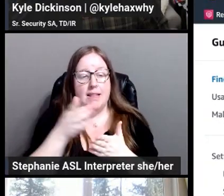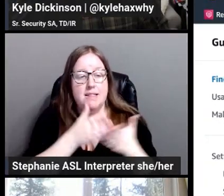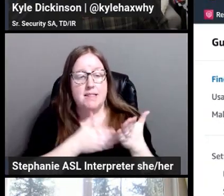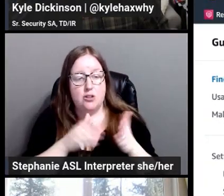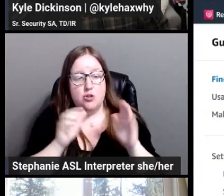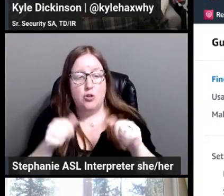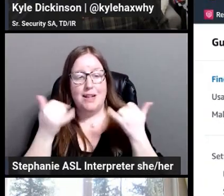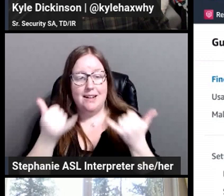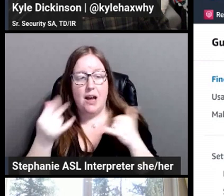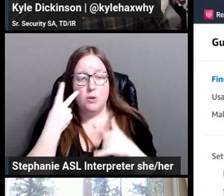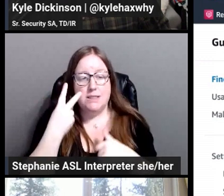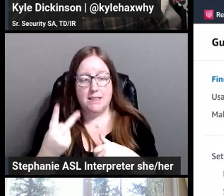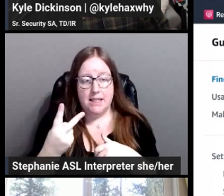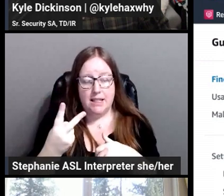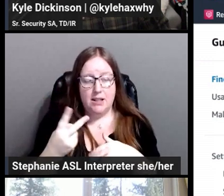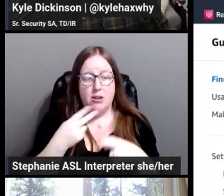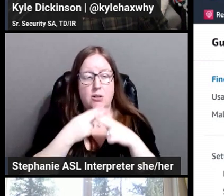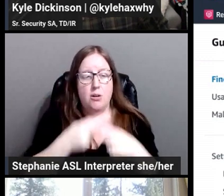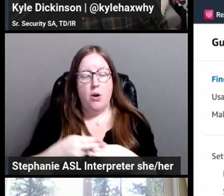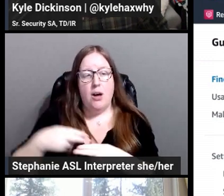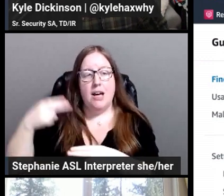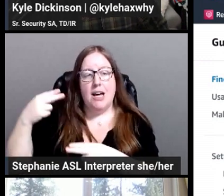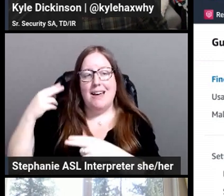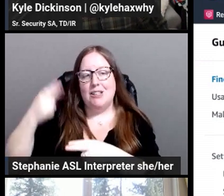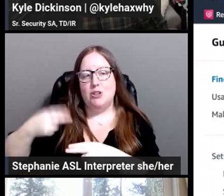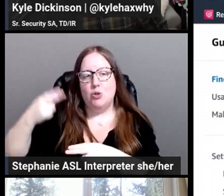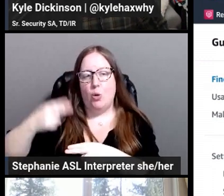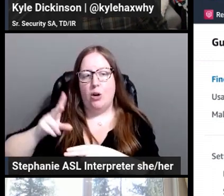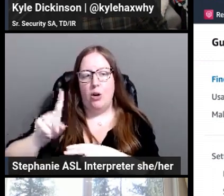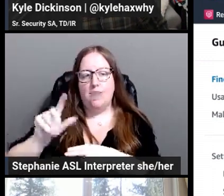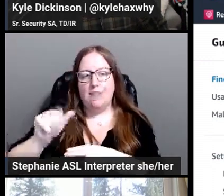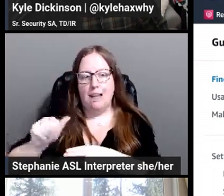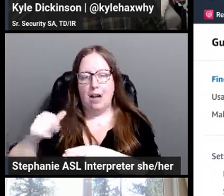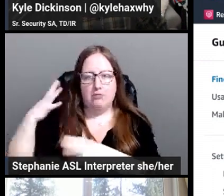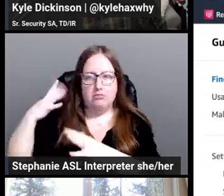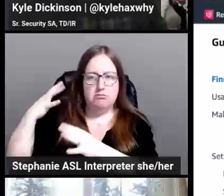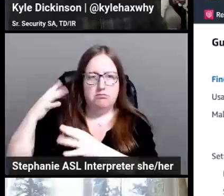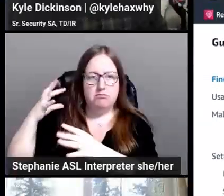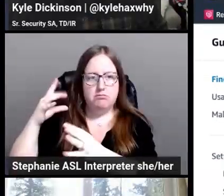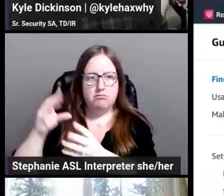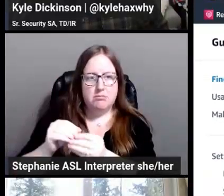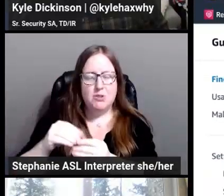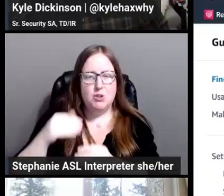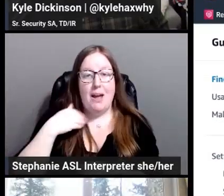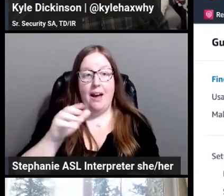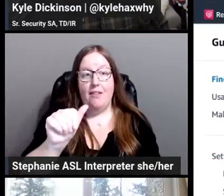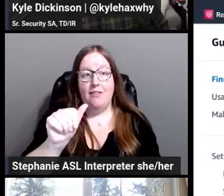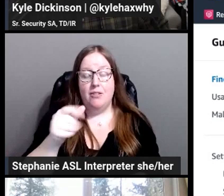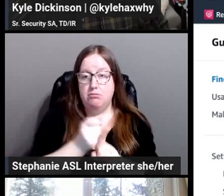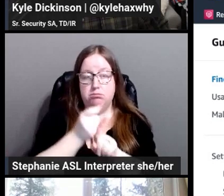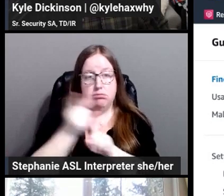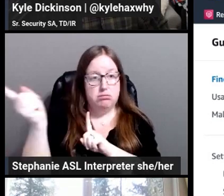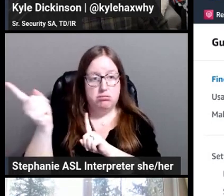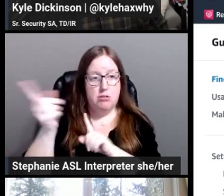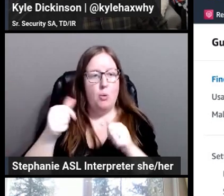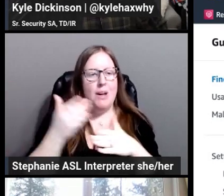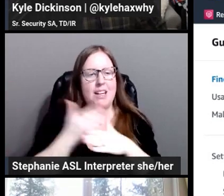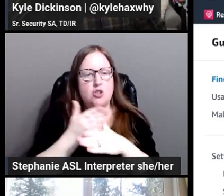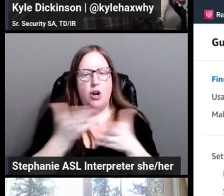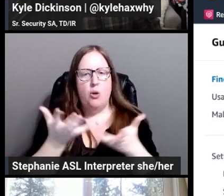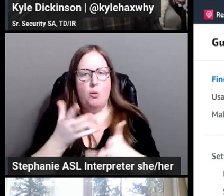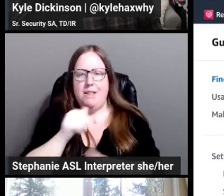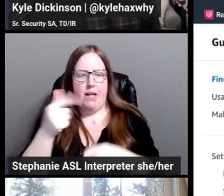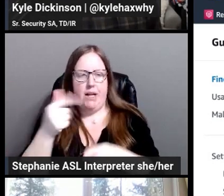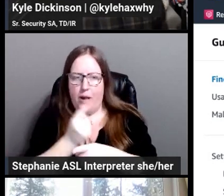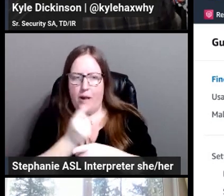now see what's called the historical behavior of the database. So when we have an anomaly, we share what's unusual, but